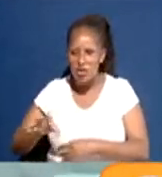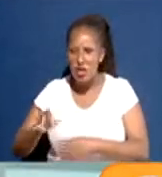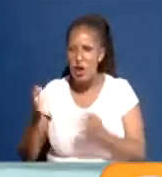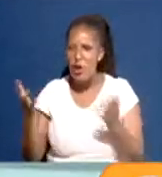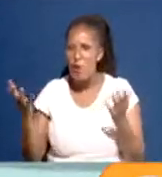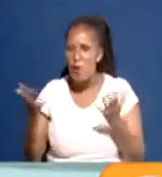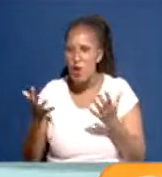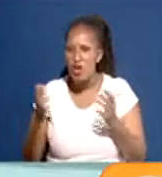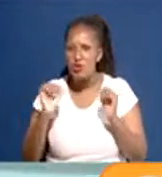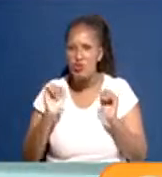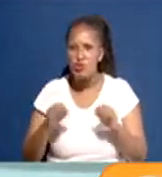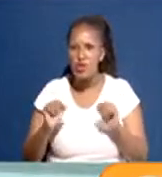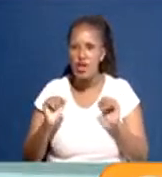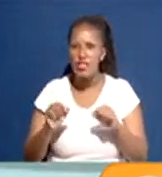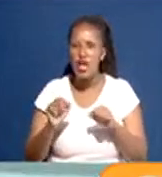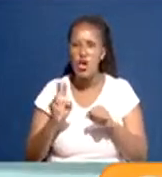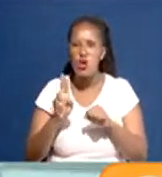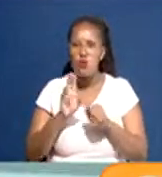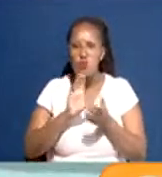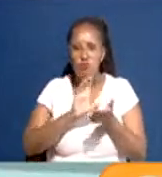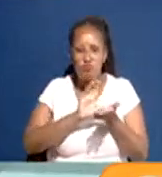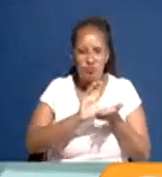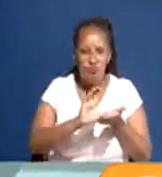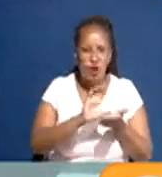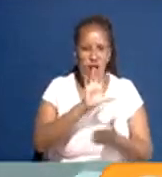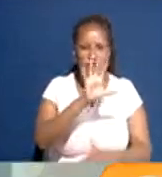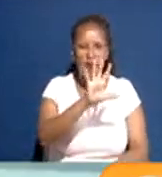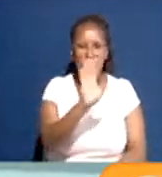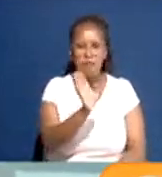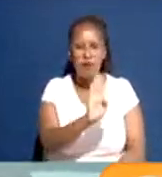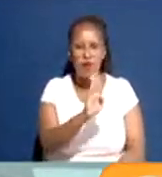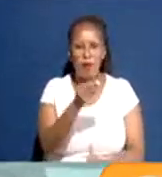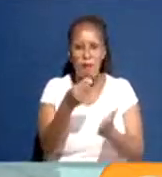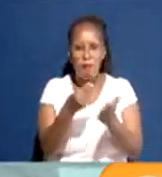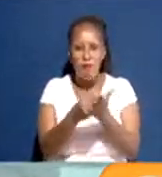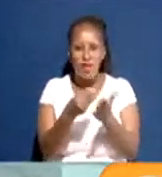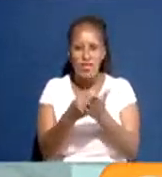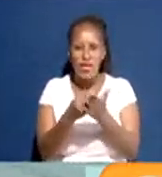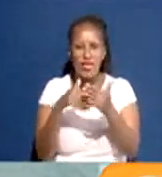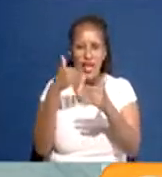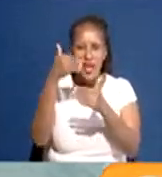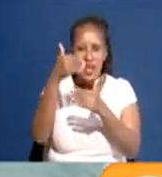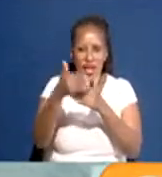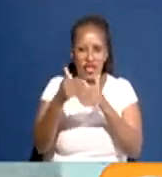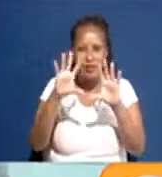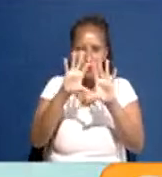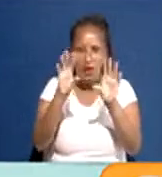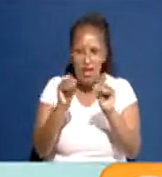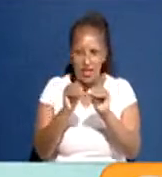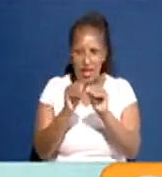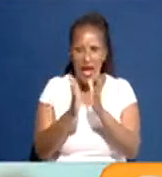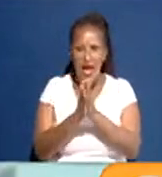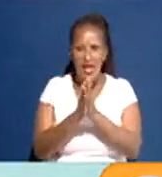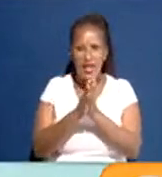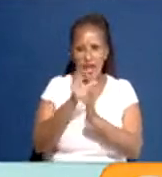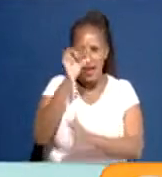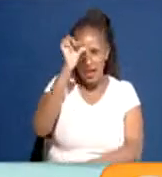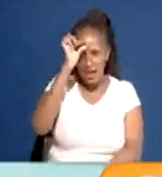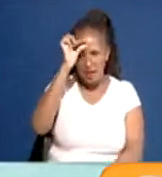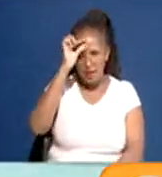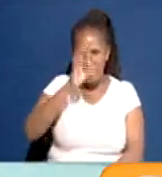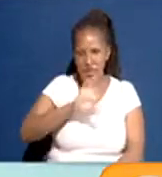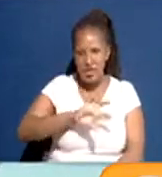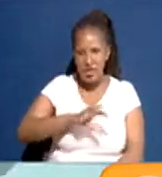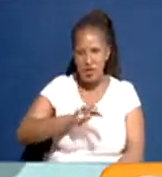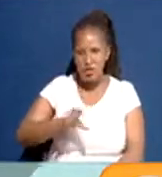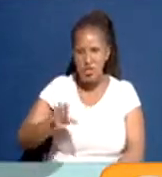we are going to spend as national government 5 billion shillings in the coming budget, and the county governments will